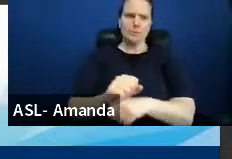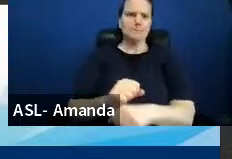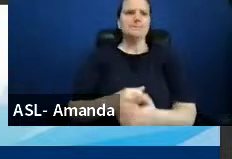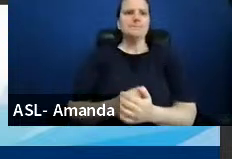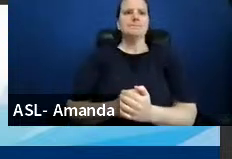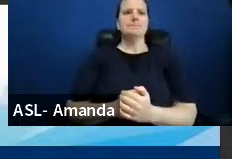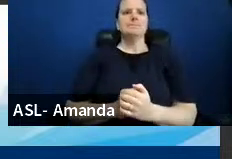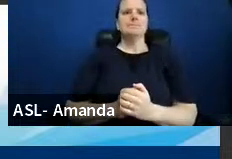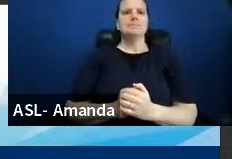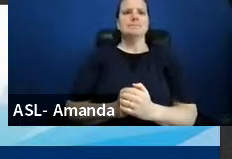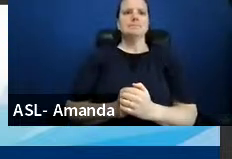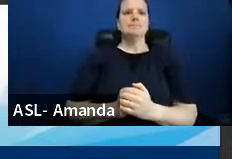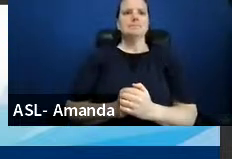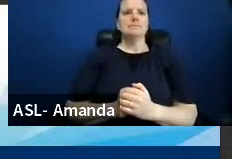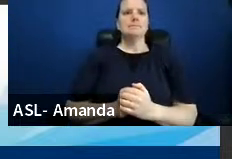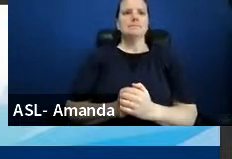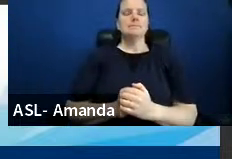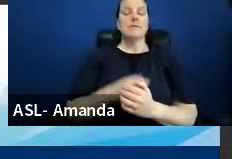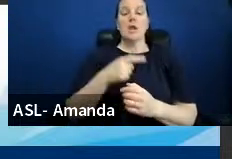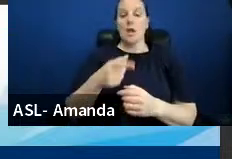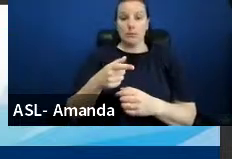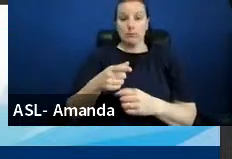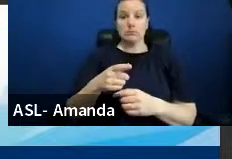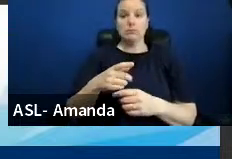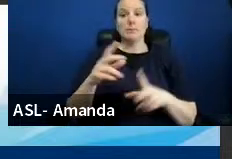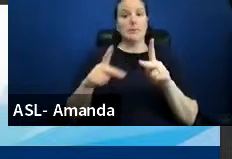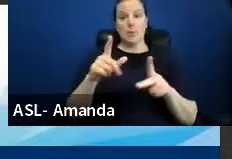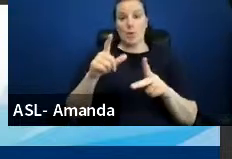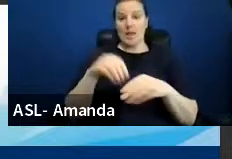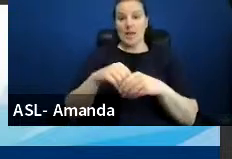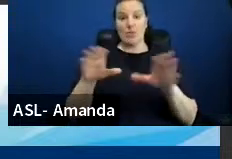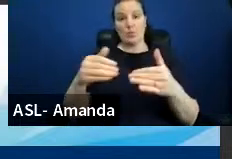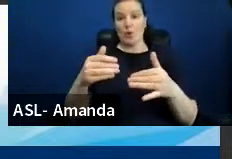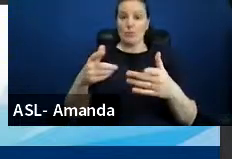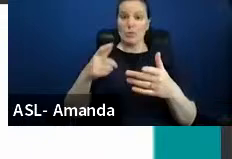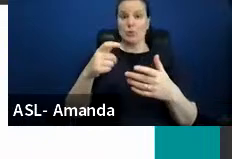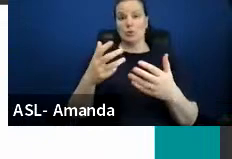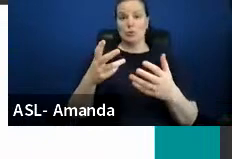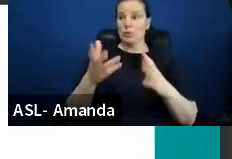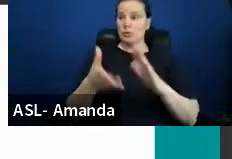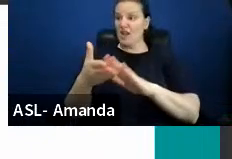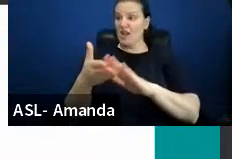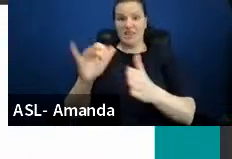turn the floor back to the folks in the room who are driving the bus.